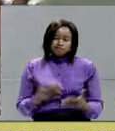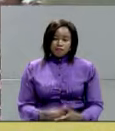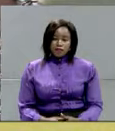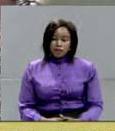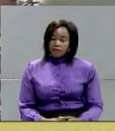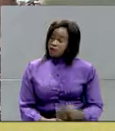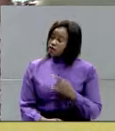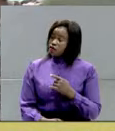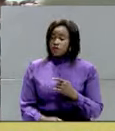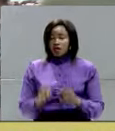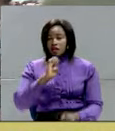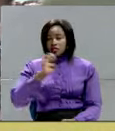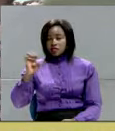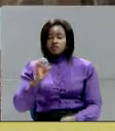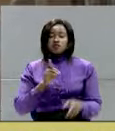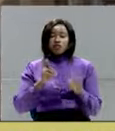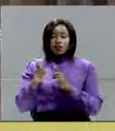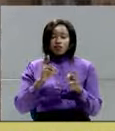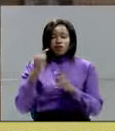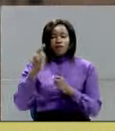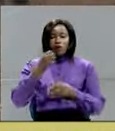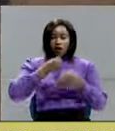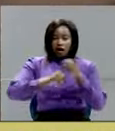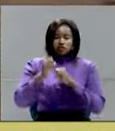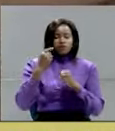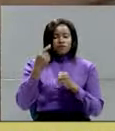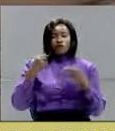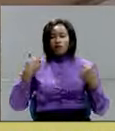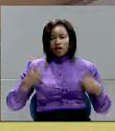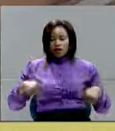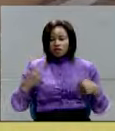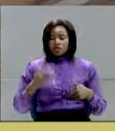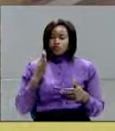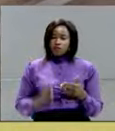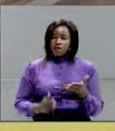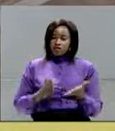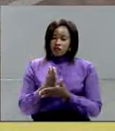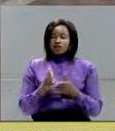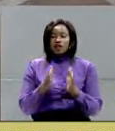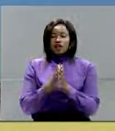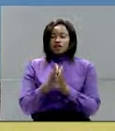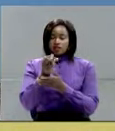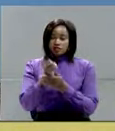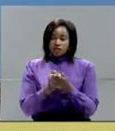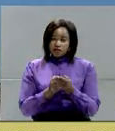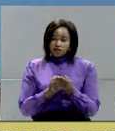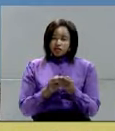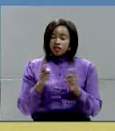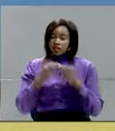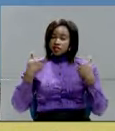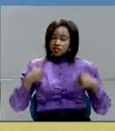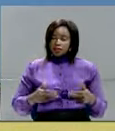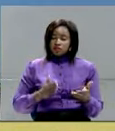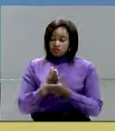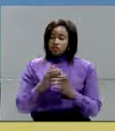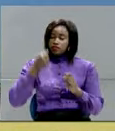Chomugisha is the executive director of Action for Health, Human Rights and HIV/AIDS. It is a health rights